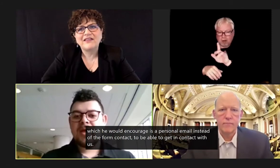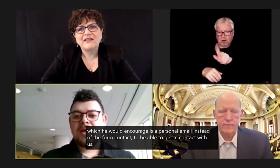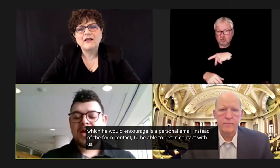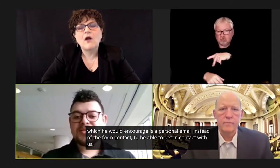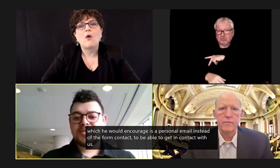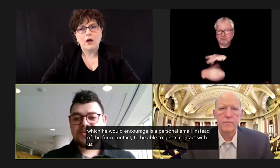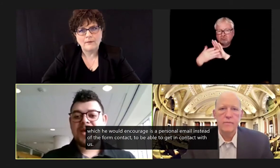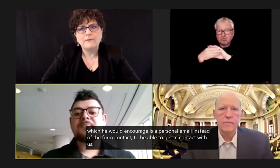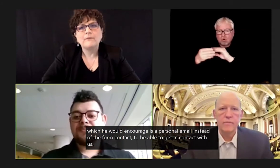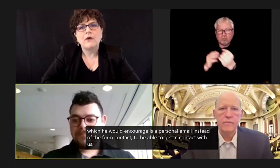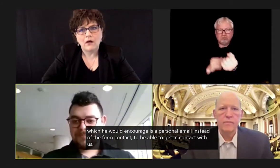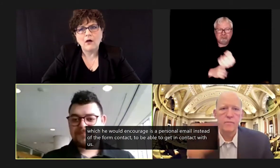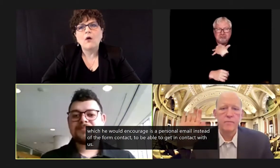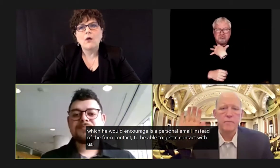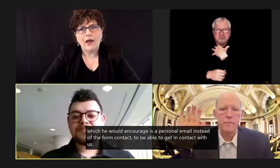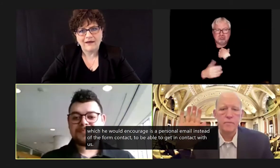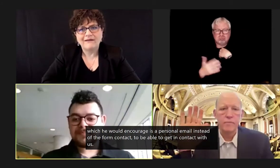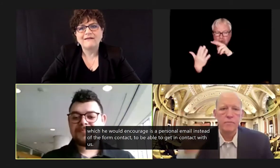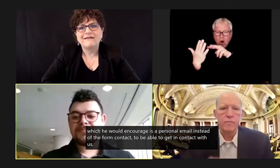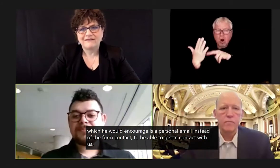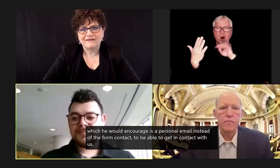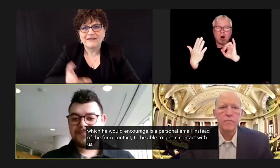way to do that.